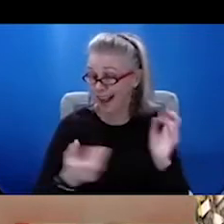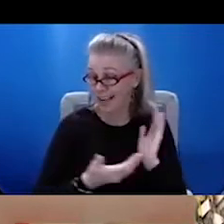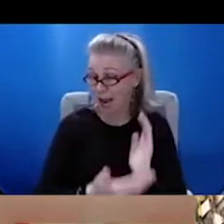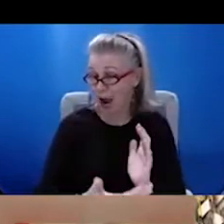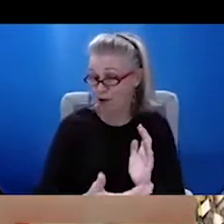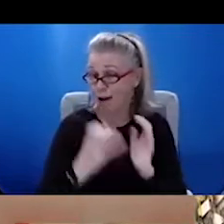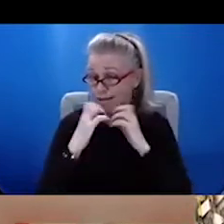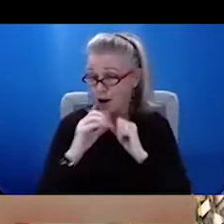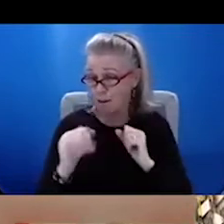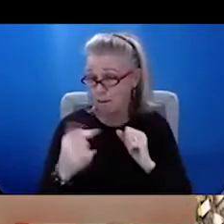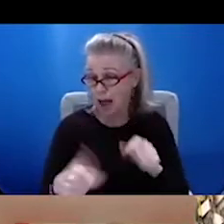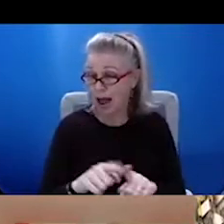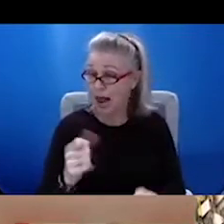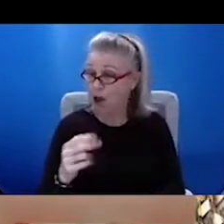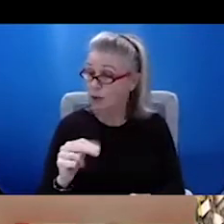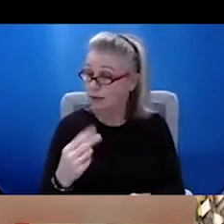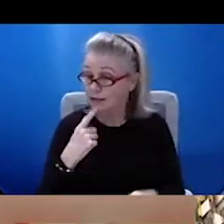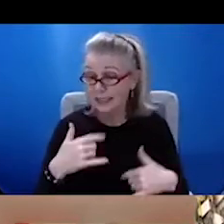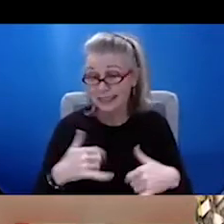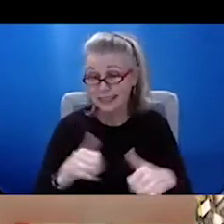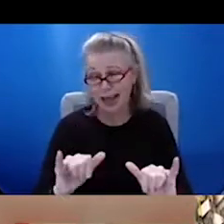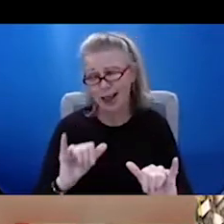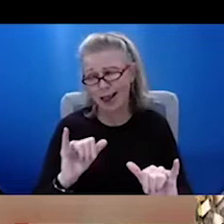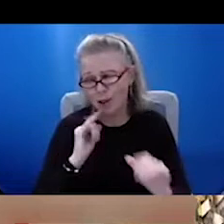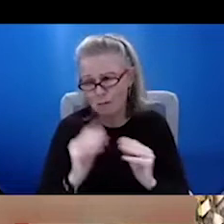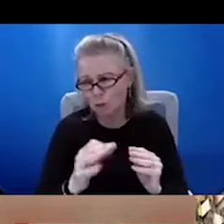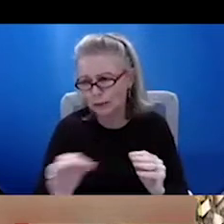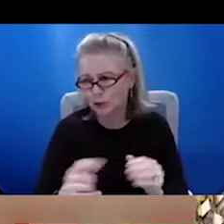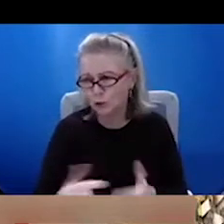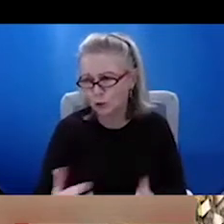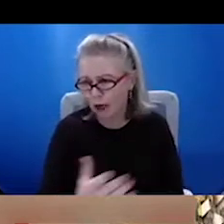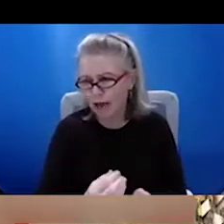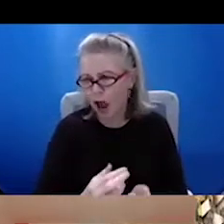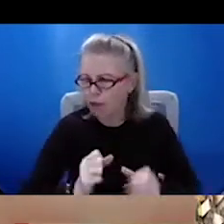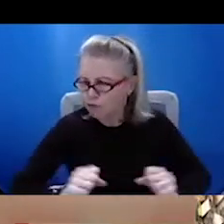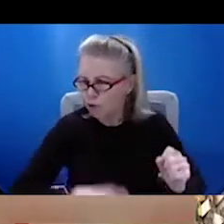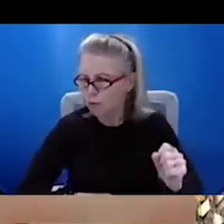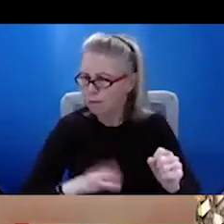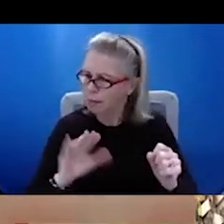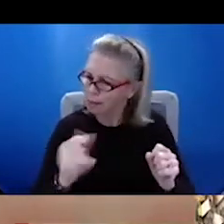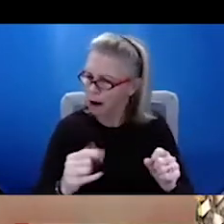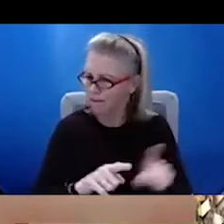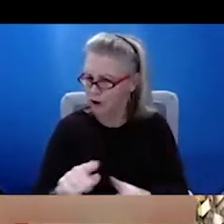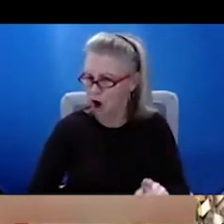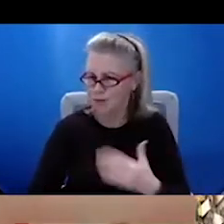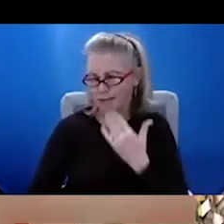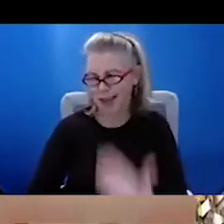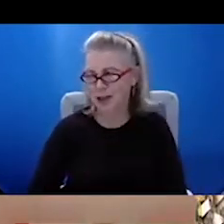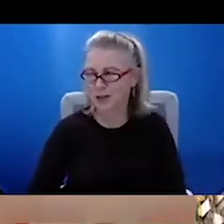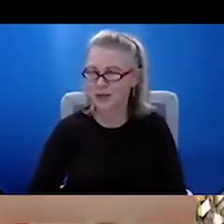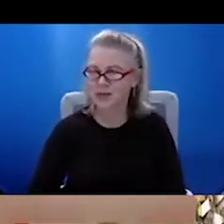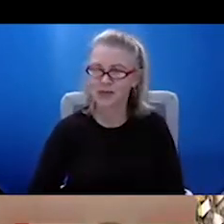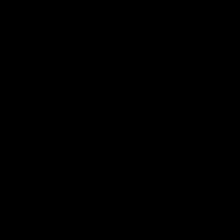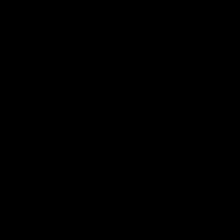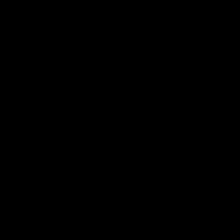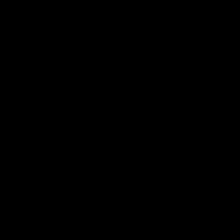Guin puts it, still there are seeds to be gathered and room in the bag of stars. Thank you.